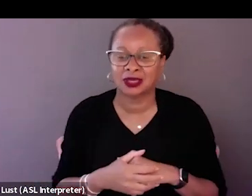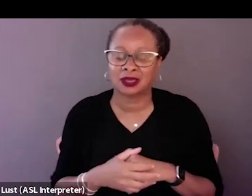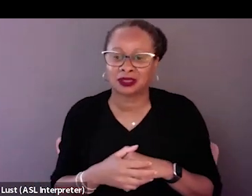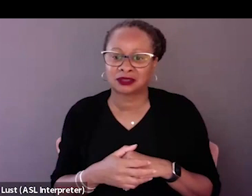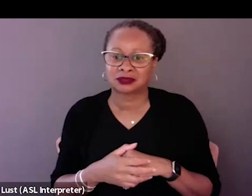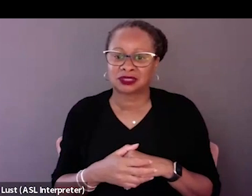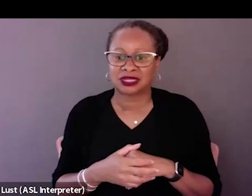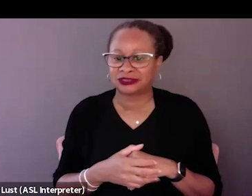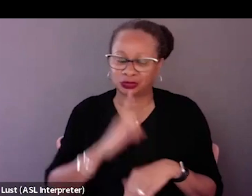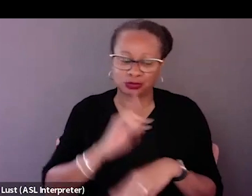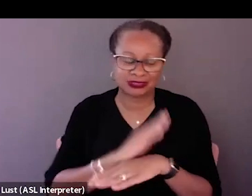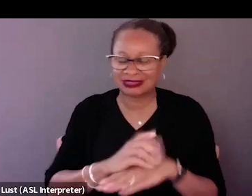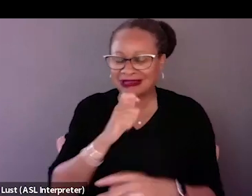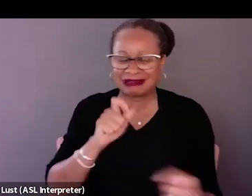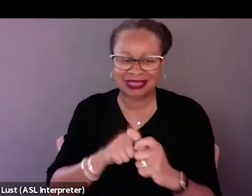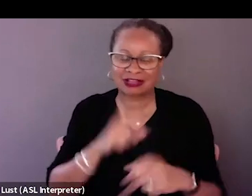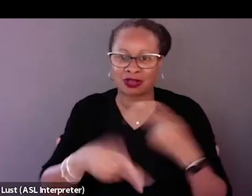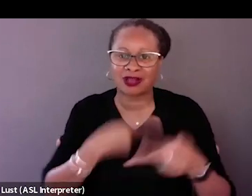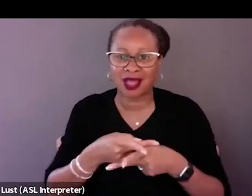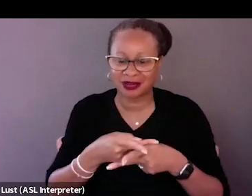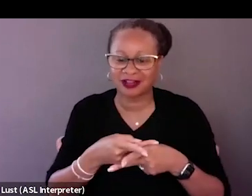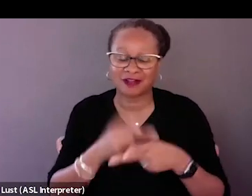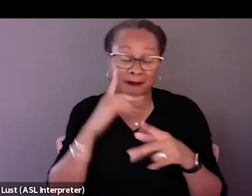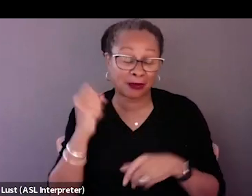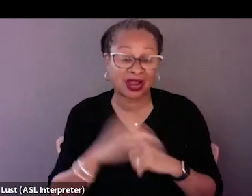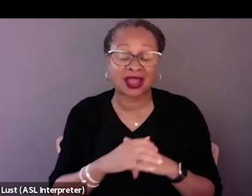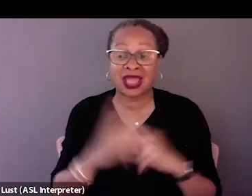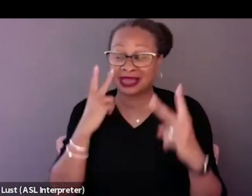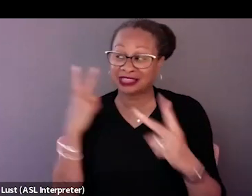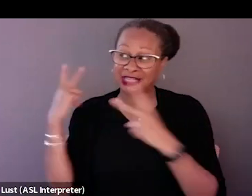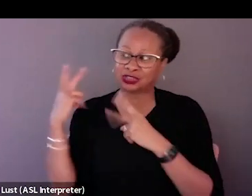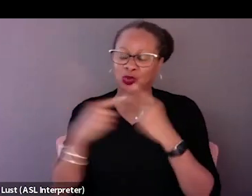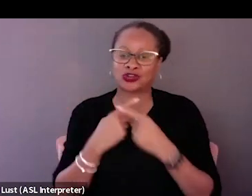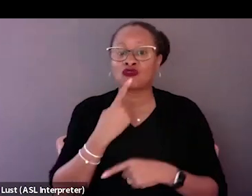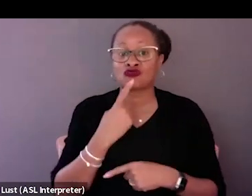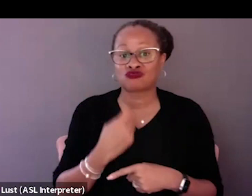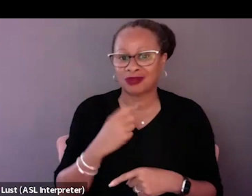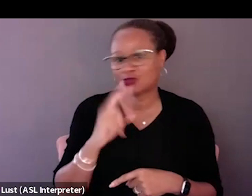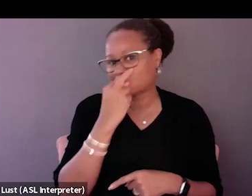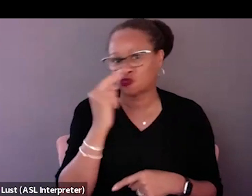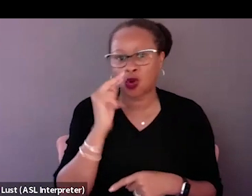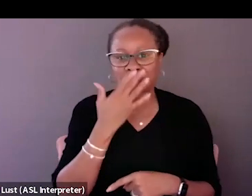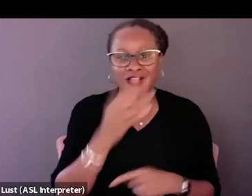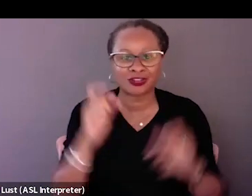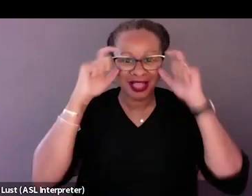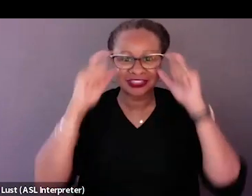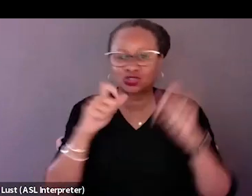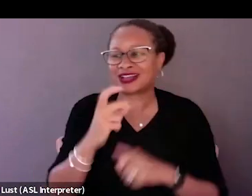It's like a deliberately inaccurate form of memory, right? Nostalgia is, when you put on your rose-colored glasses, you're not seeing the truth.